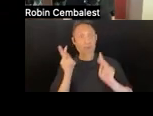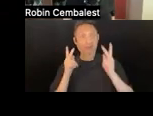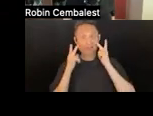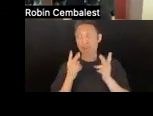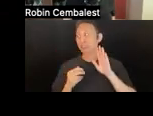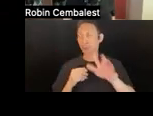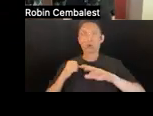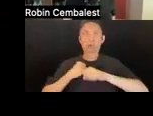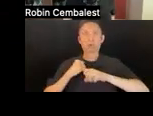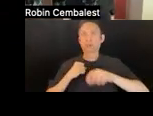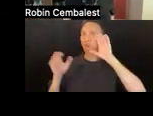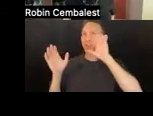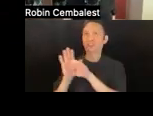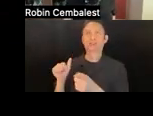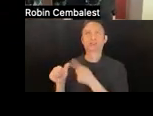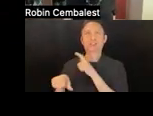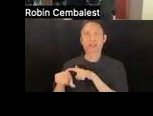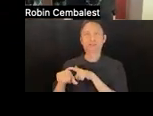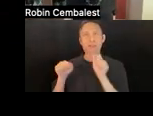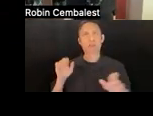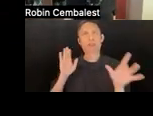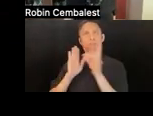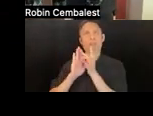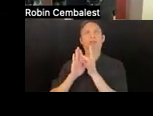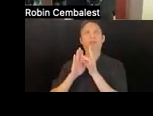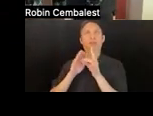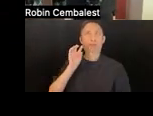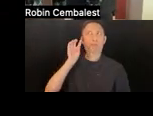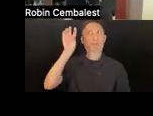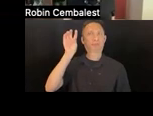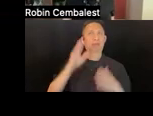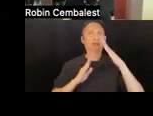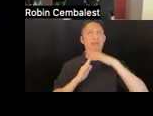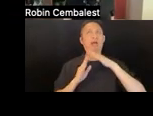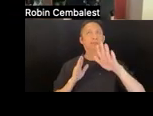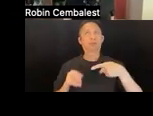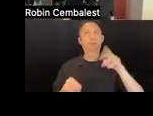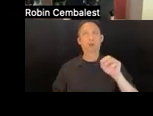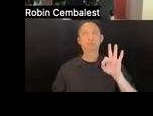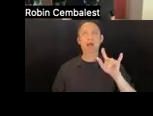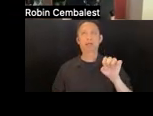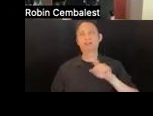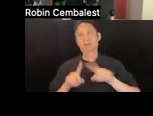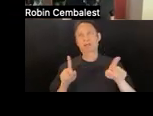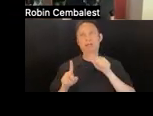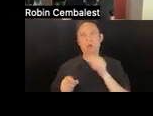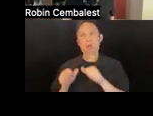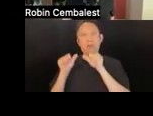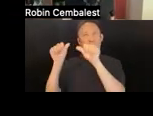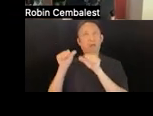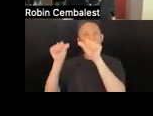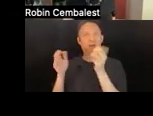one time, you can pin it to the top of your profile, but we don't want to keep posting that because it will tire people